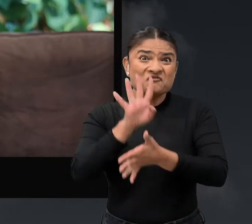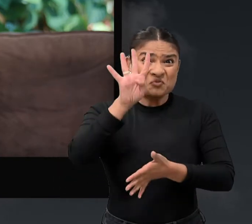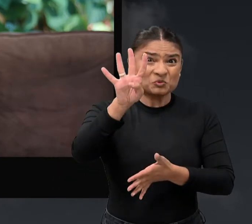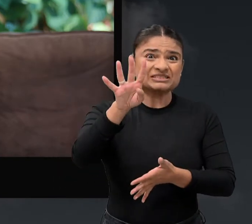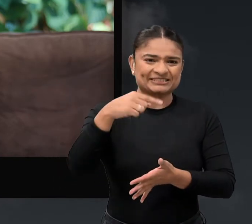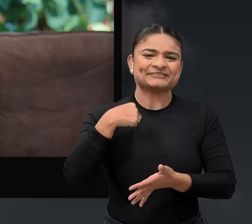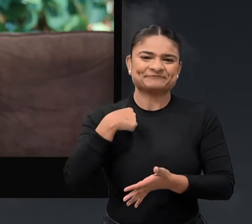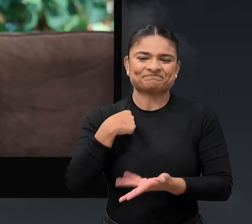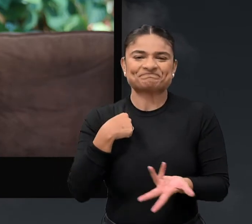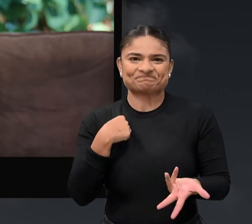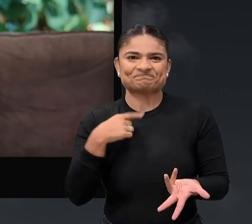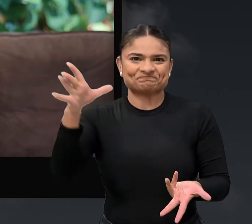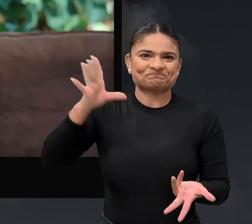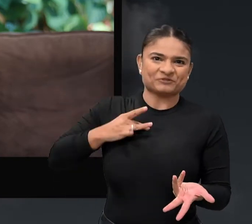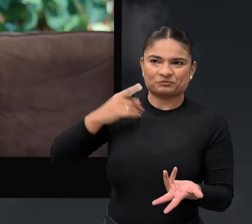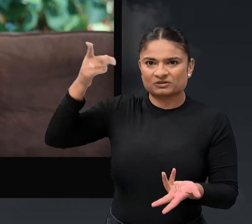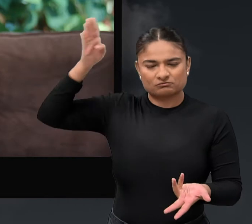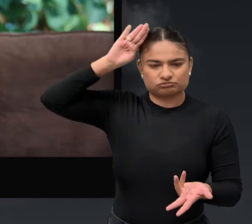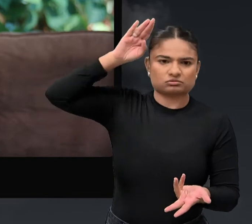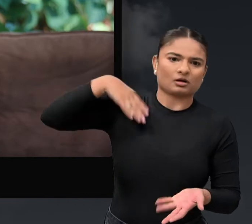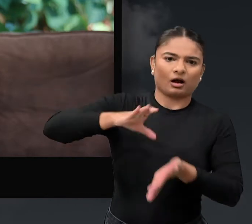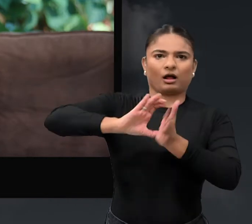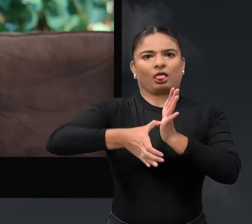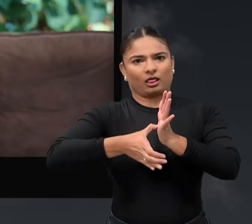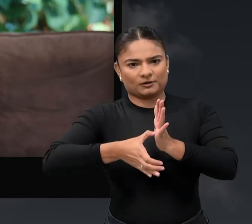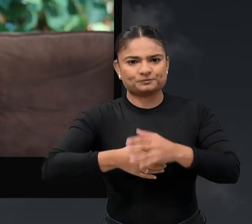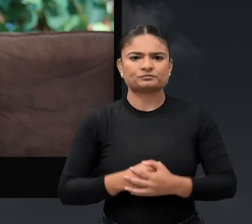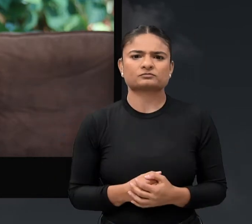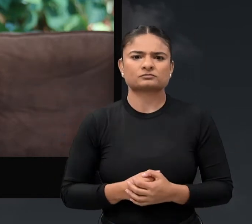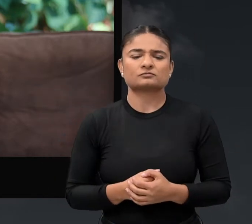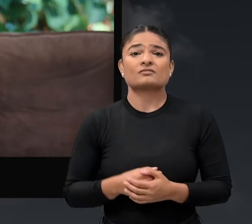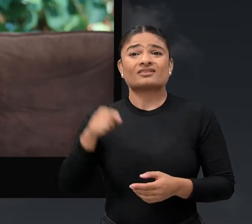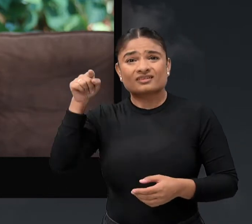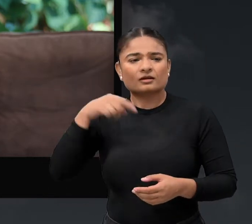Ha isa lo tloa lemong tseno ke ne ke le lemo tsa bo 14 ke a bona.